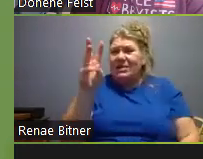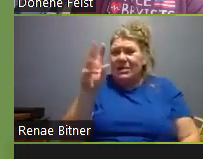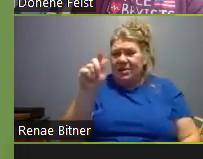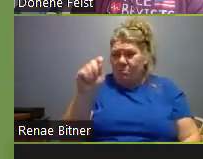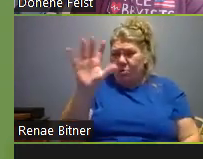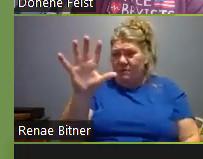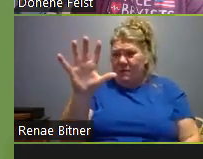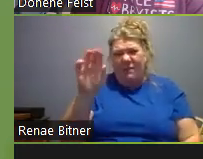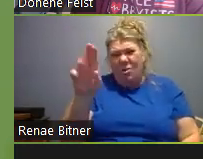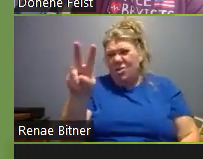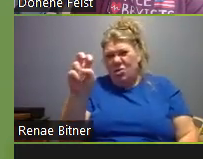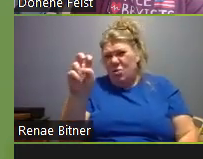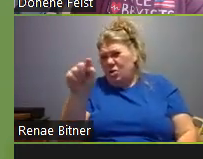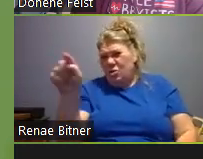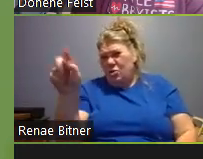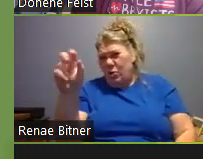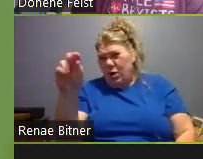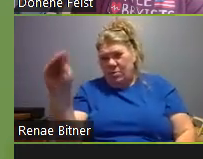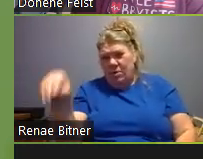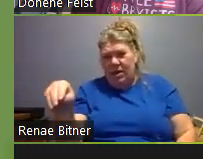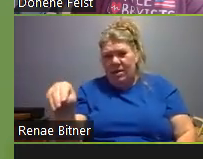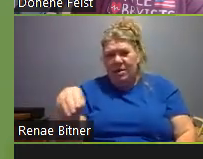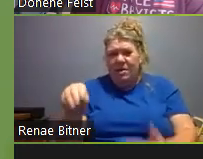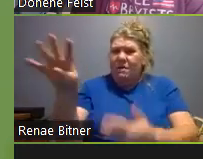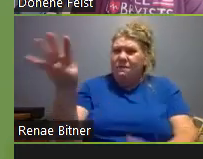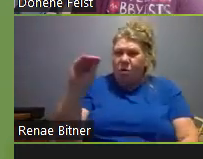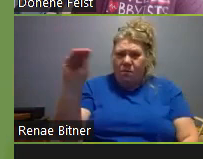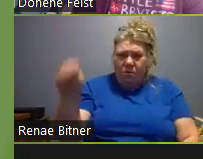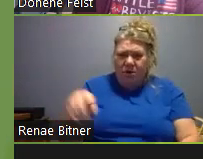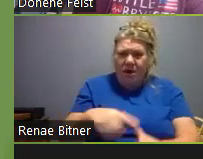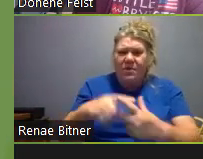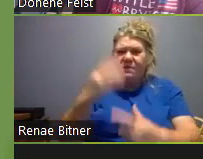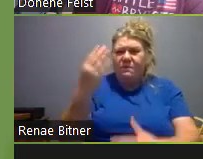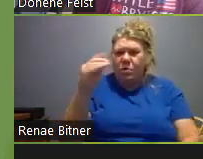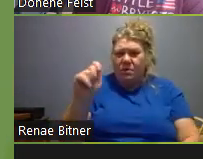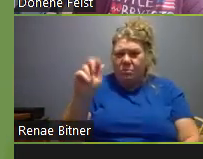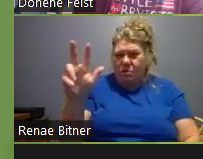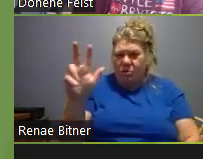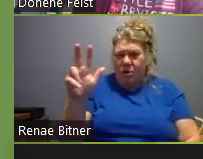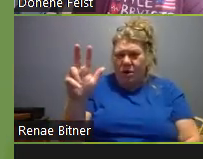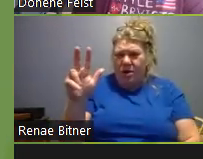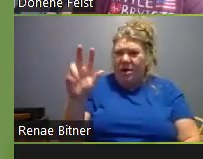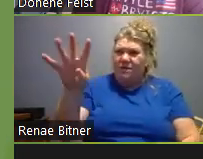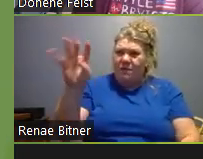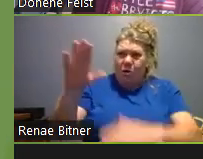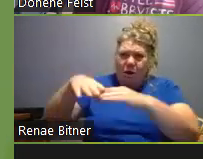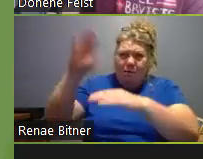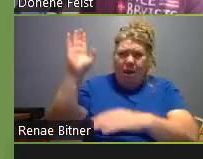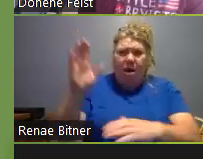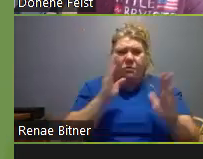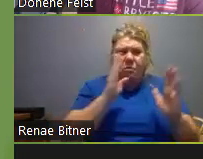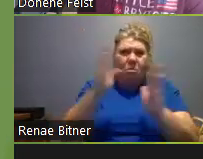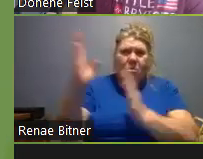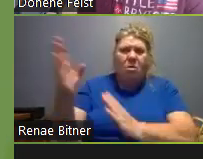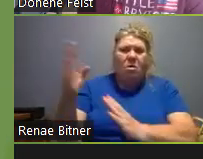16.5 from 200 to 300%, 400%, and then 14.3 is 400 and above. So you can see where